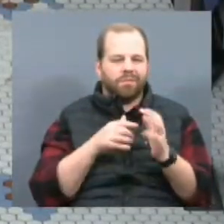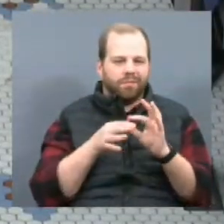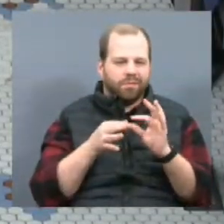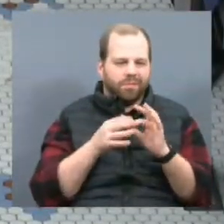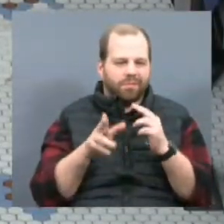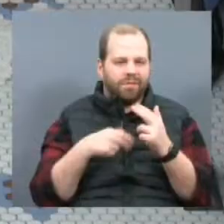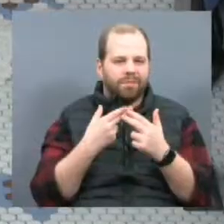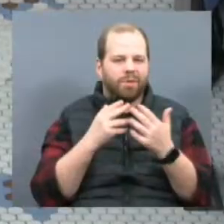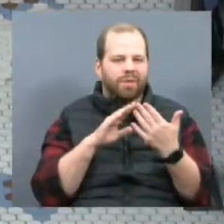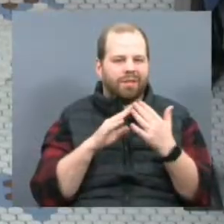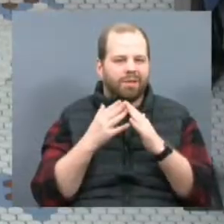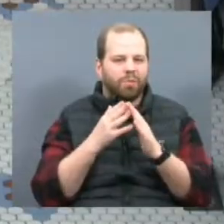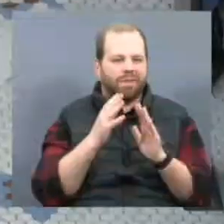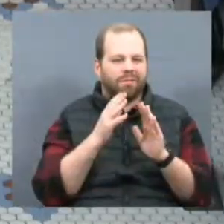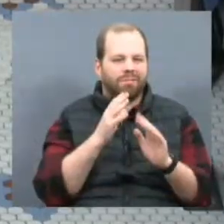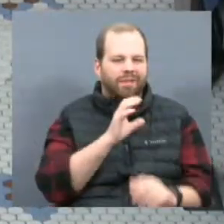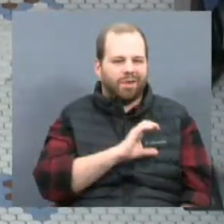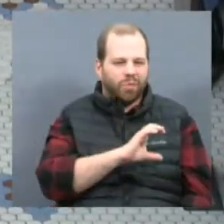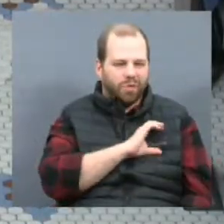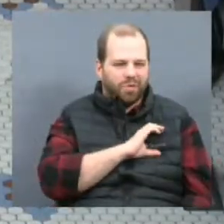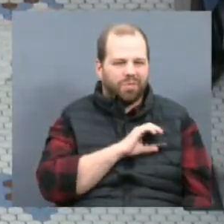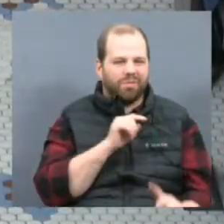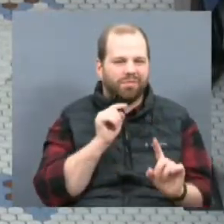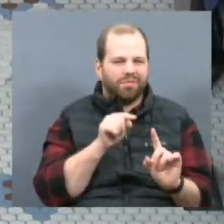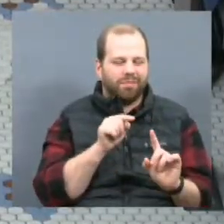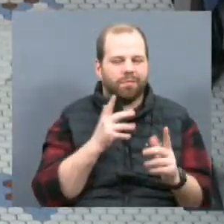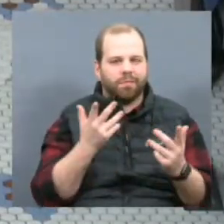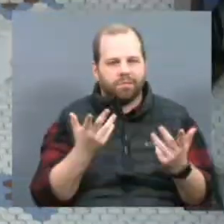neighborhood character, and sometimes